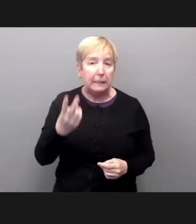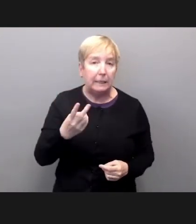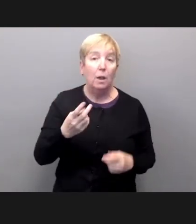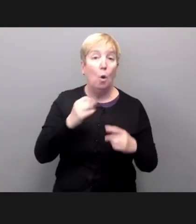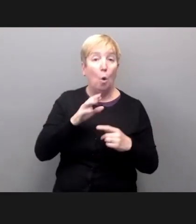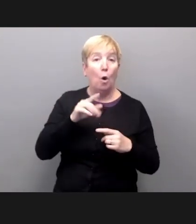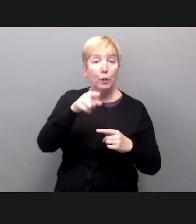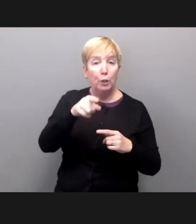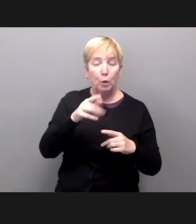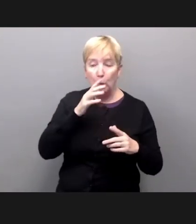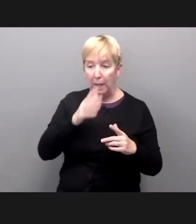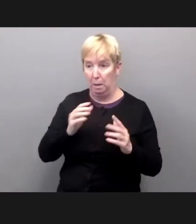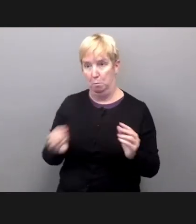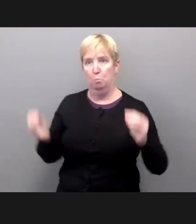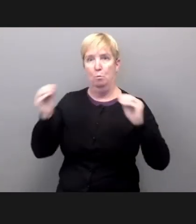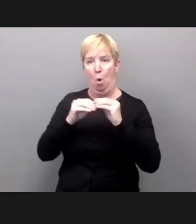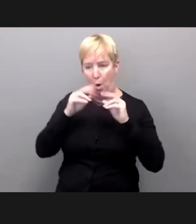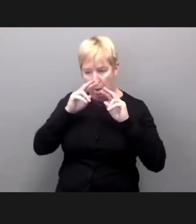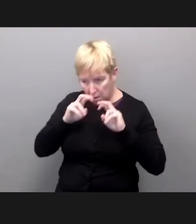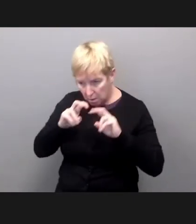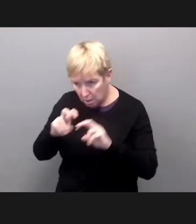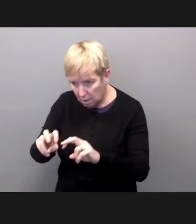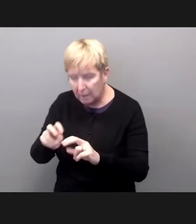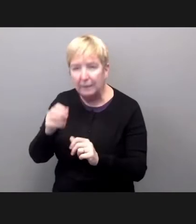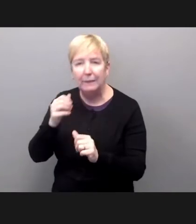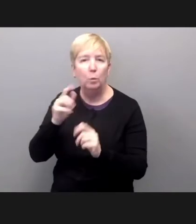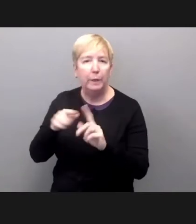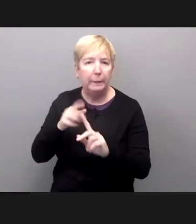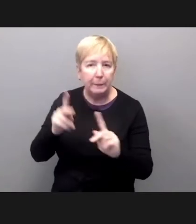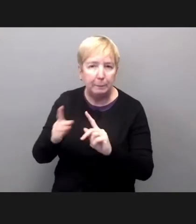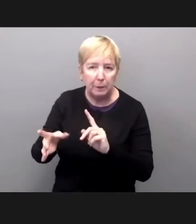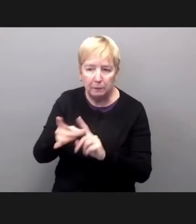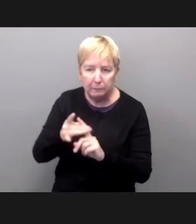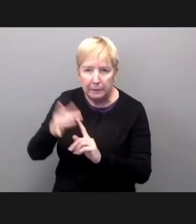the contact tracing that's occurring? Thank you.